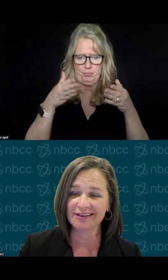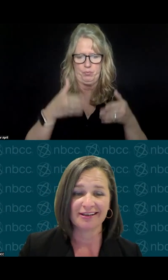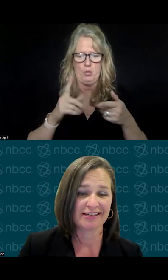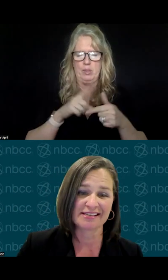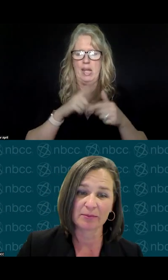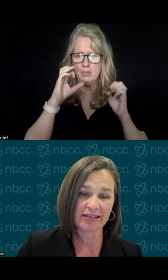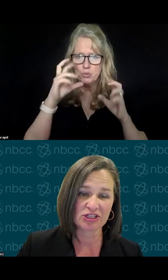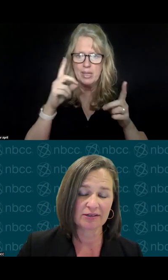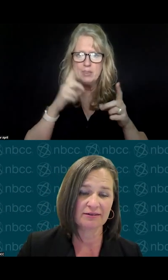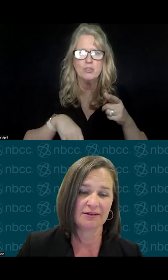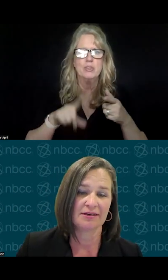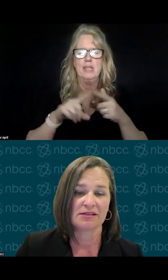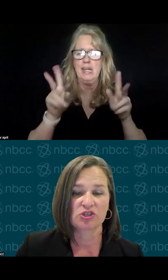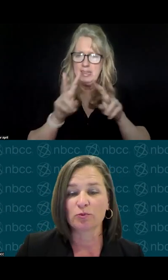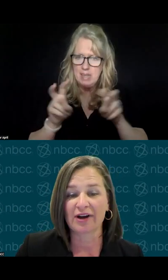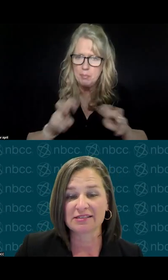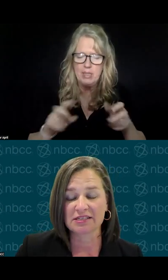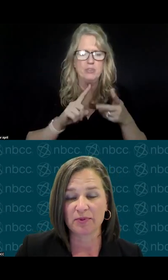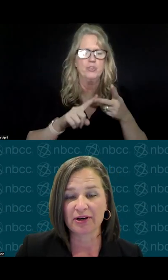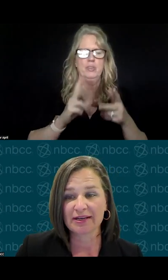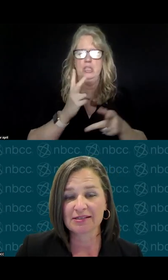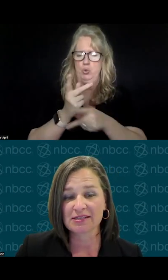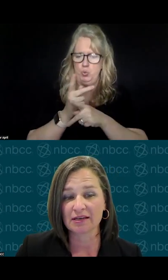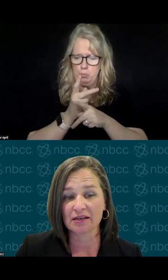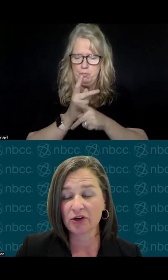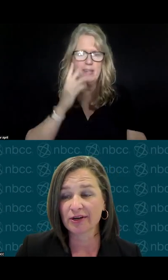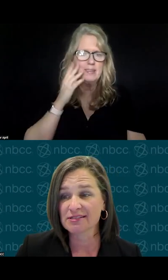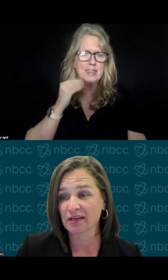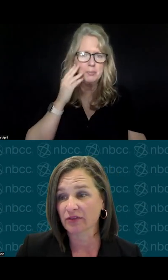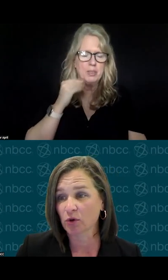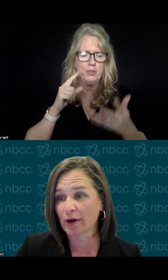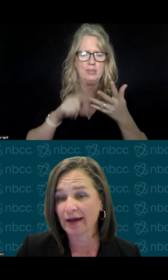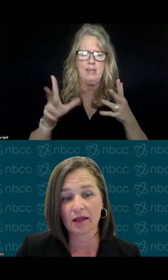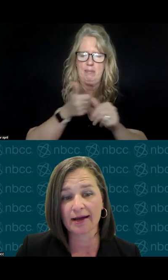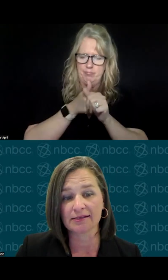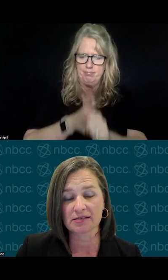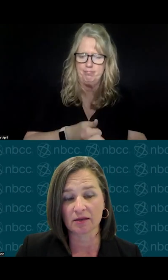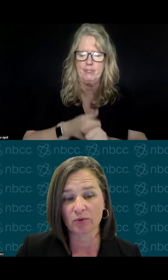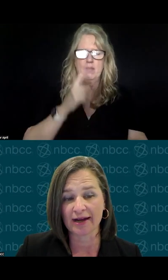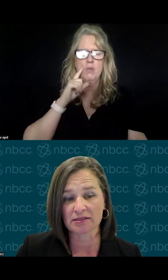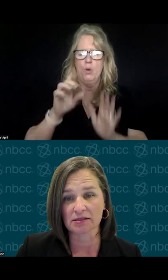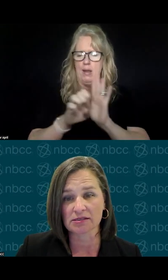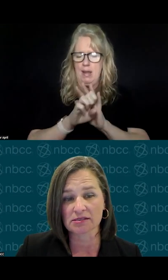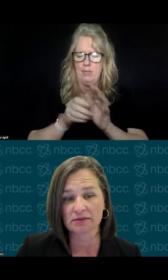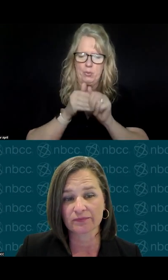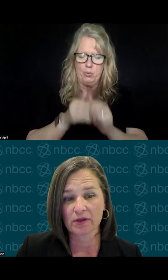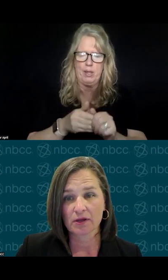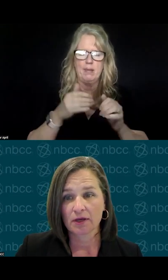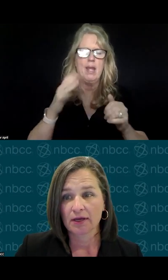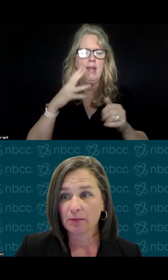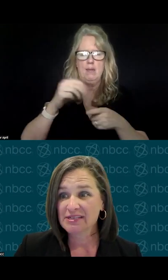education, examination, supervised experience, and adherence to ethical guidelines and